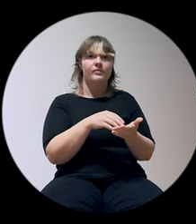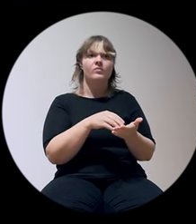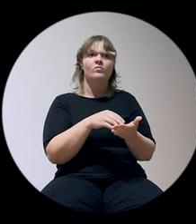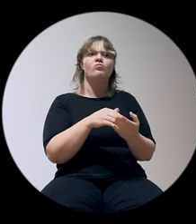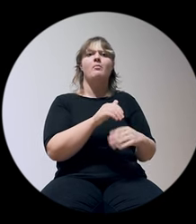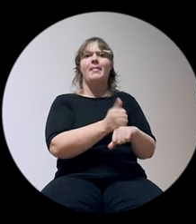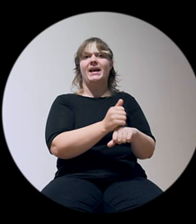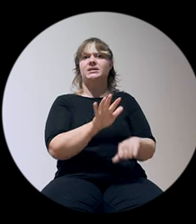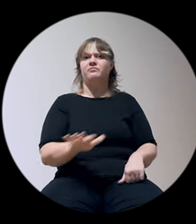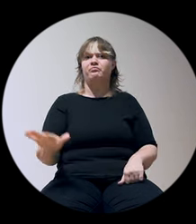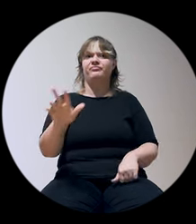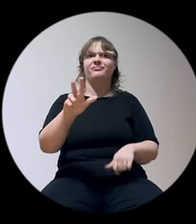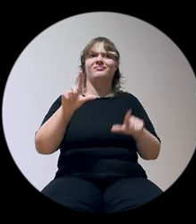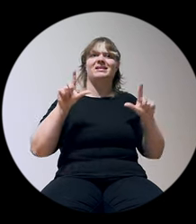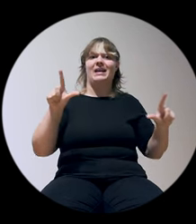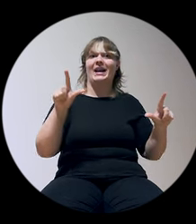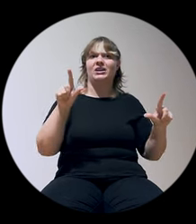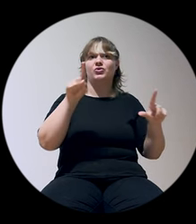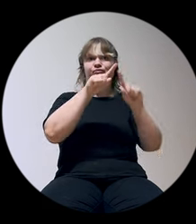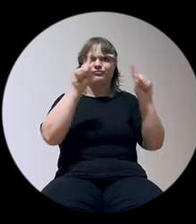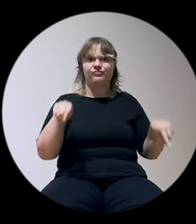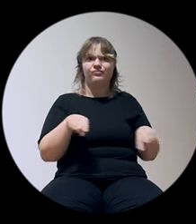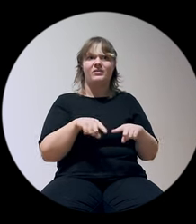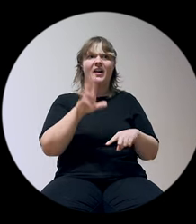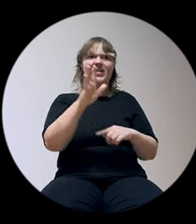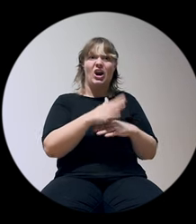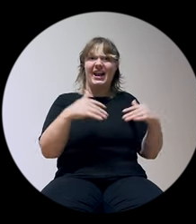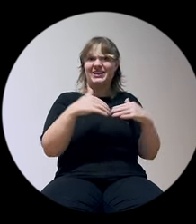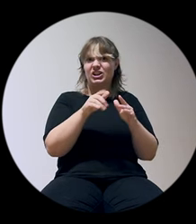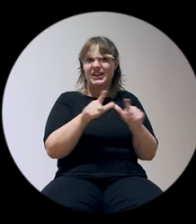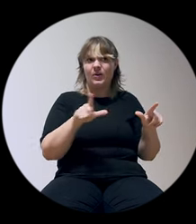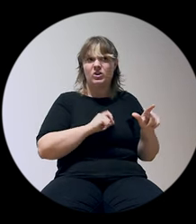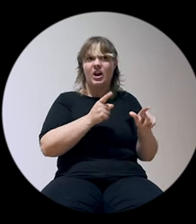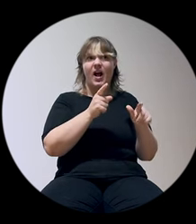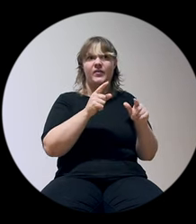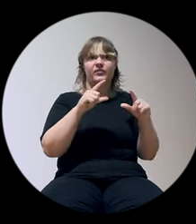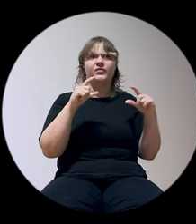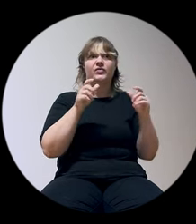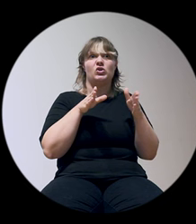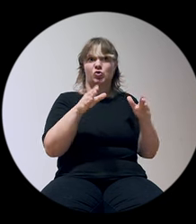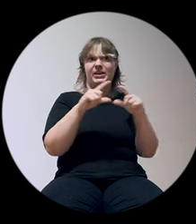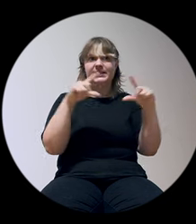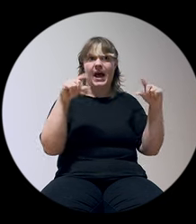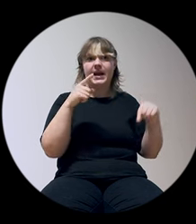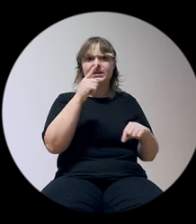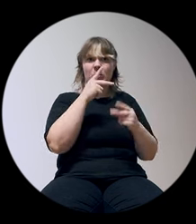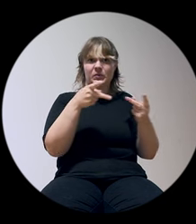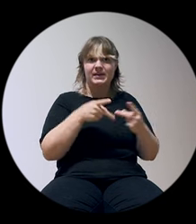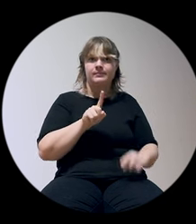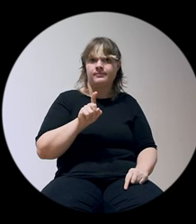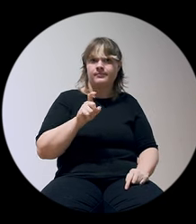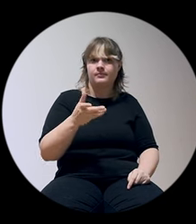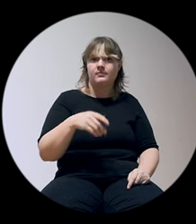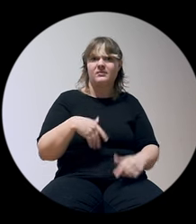placed everywhere. Signage, is there indigenous language on your street signs from those spaces? There was